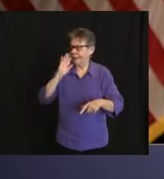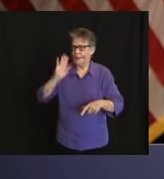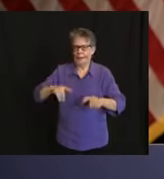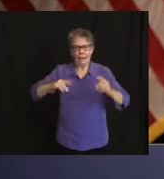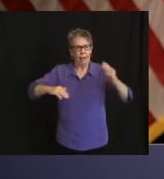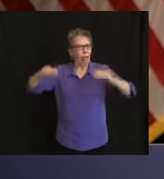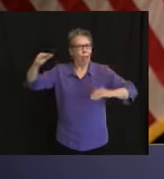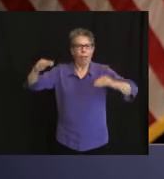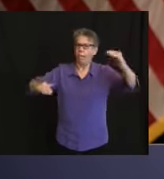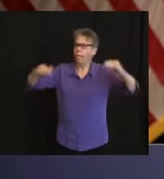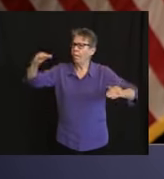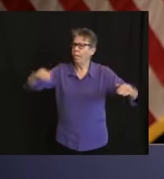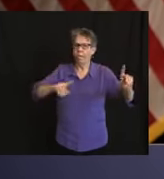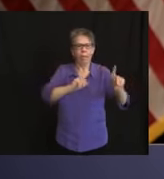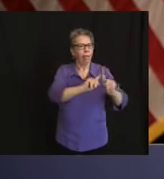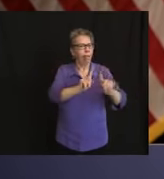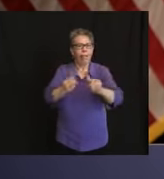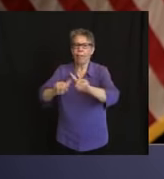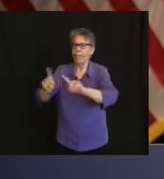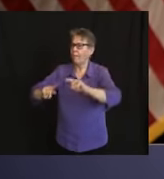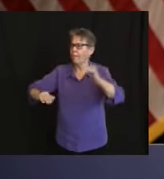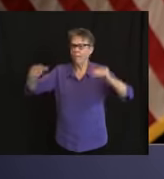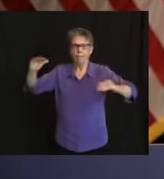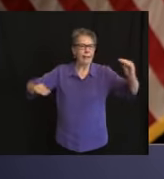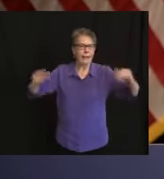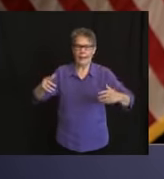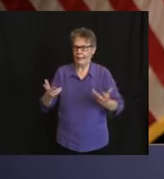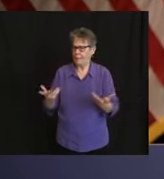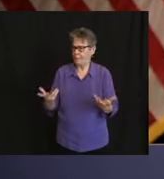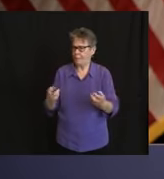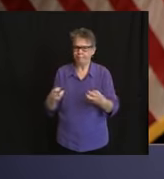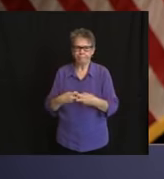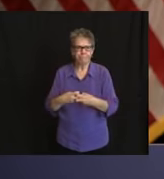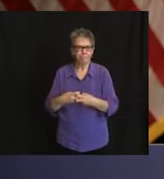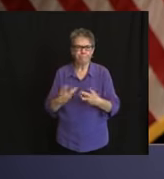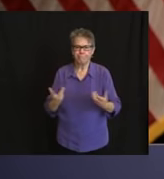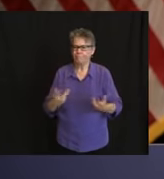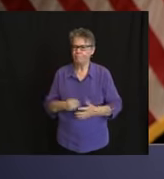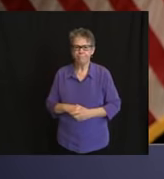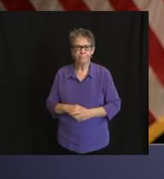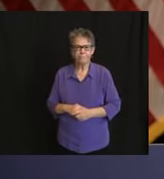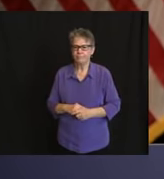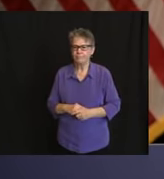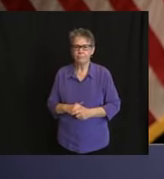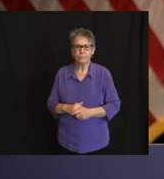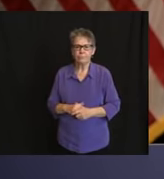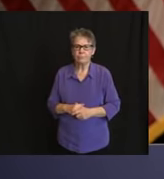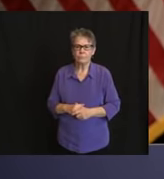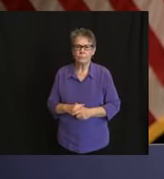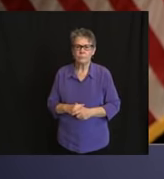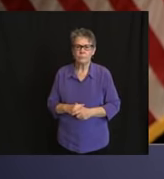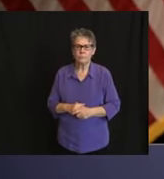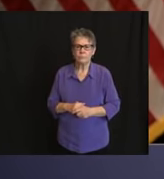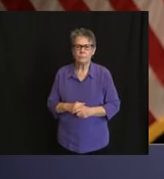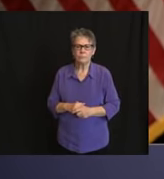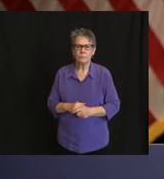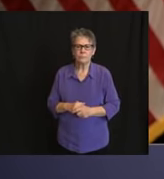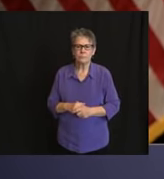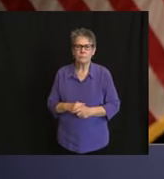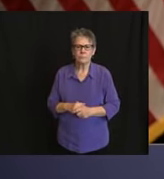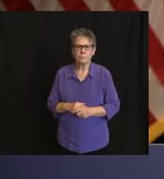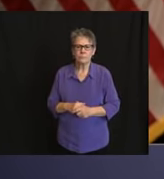Is John okay, by the way? Okay, because John was here as a regular. John was here every day till we closed the schools, and I haven't